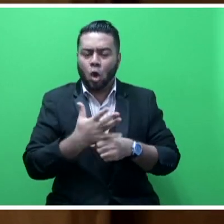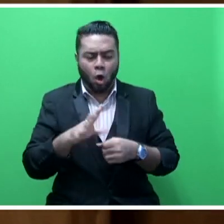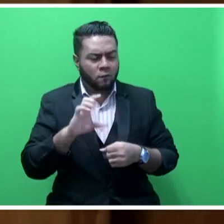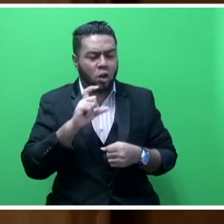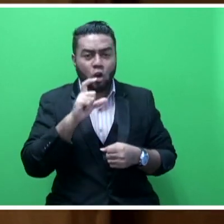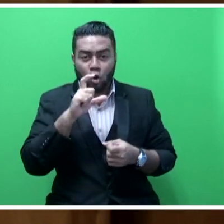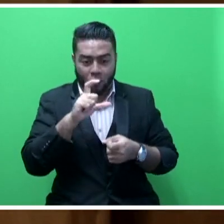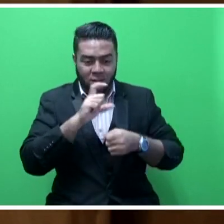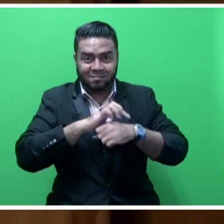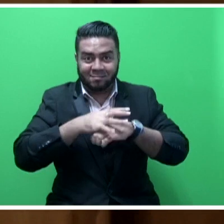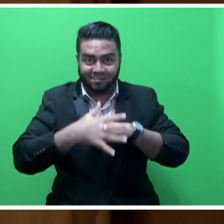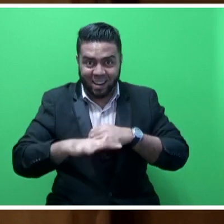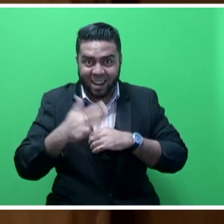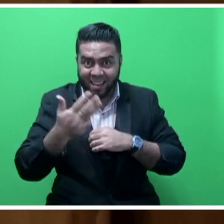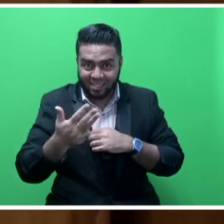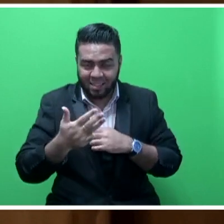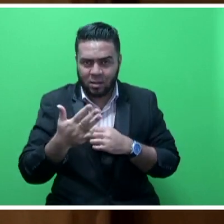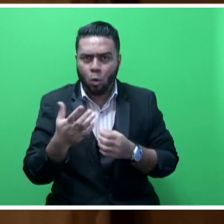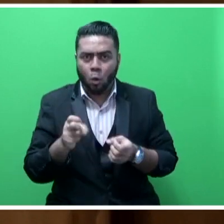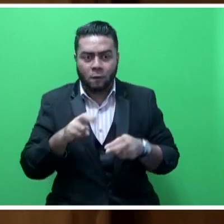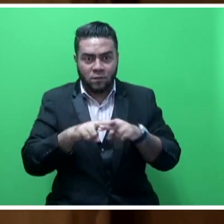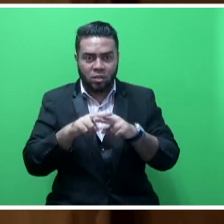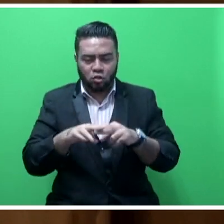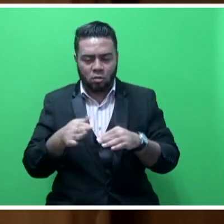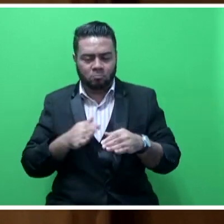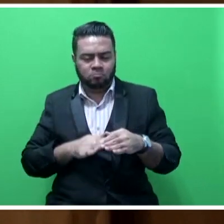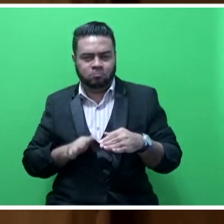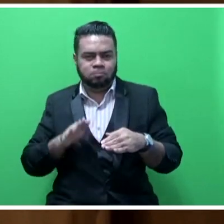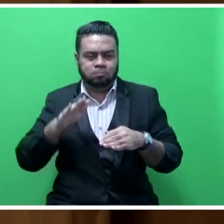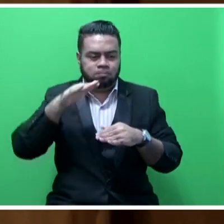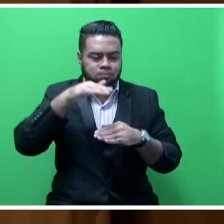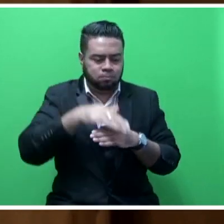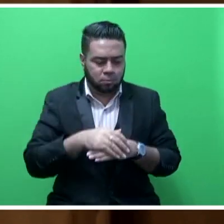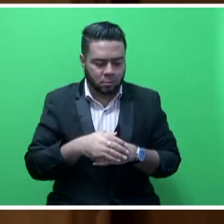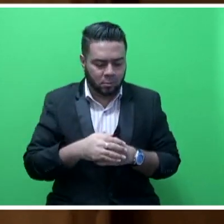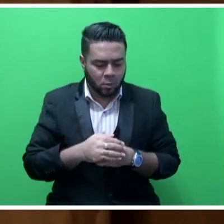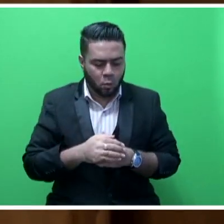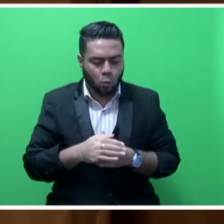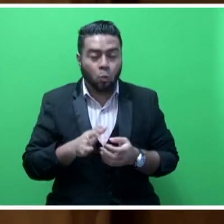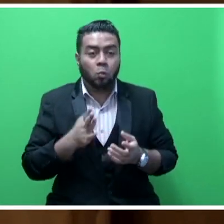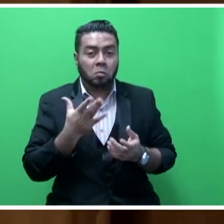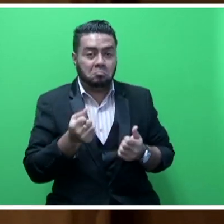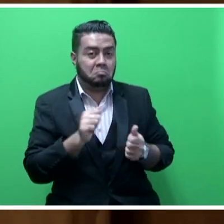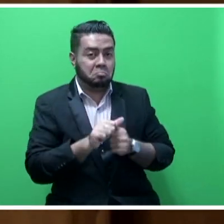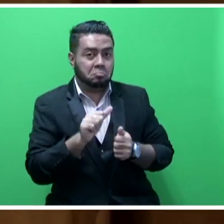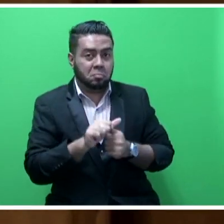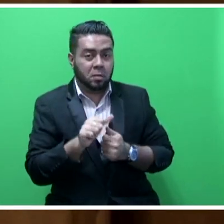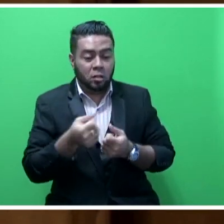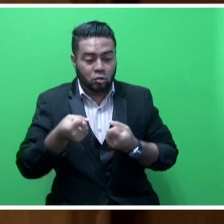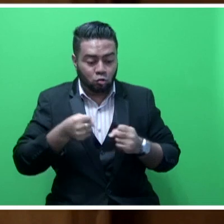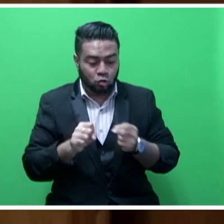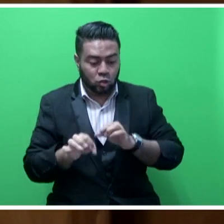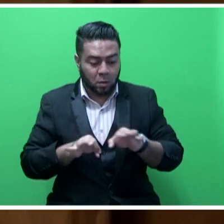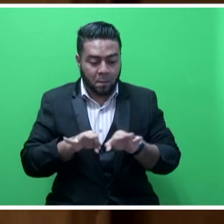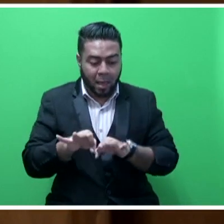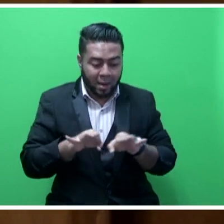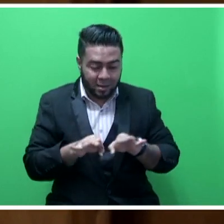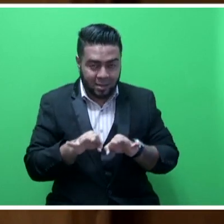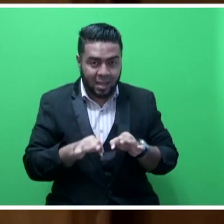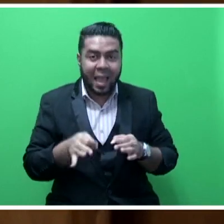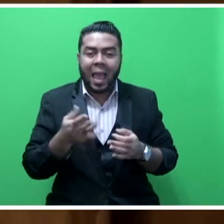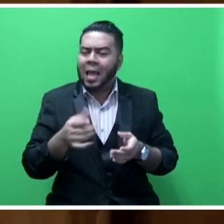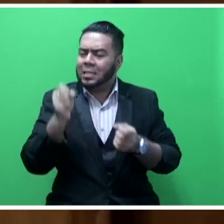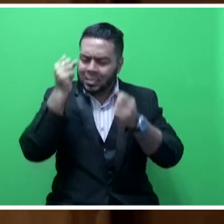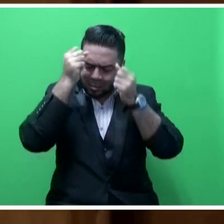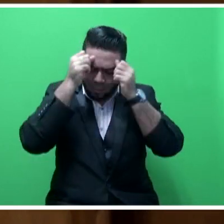COVID-19, Fiji has soared to greater heights with proactiveness, strategic planning, and